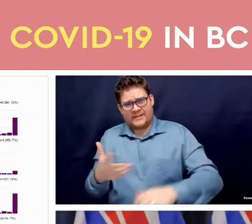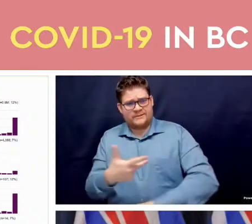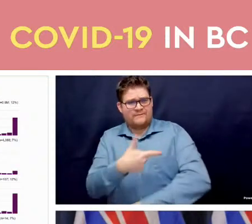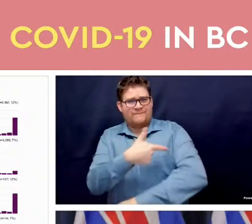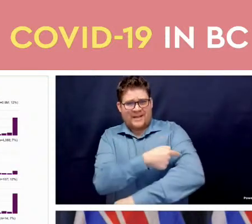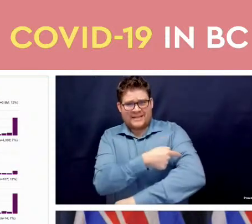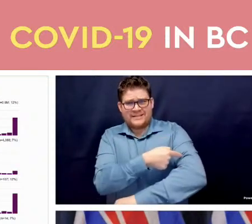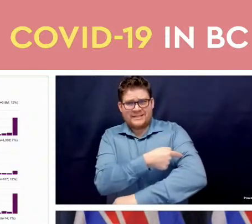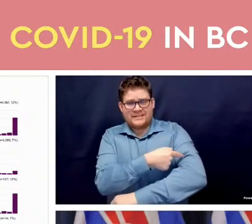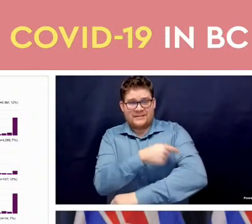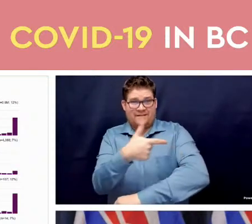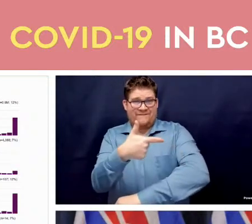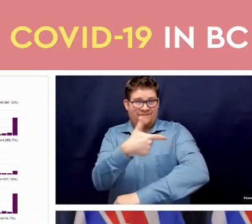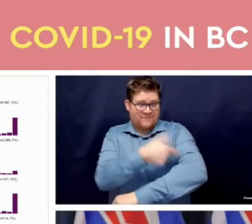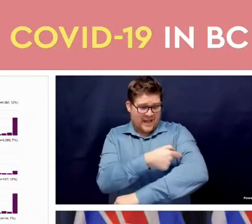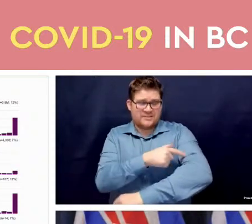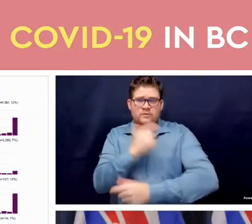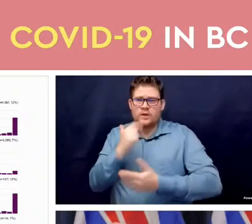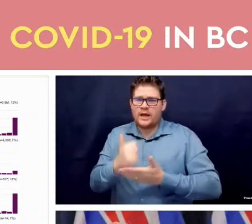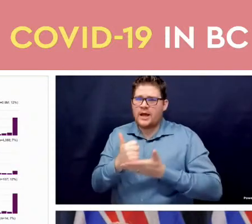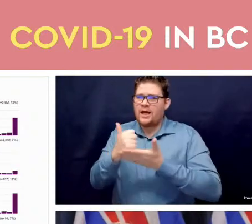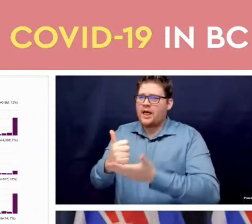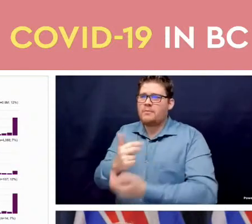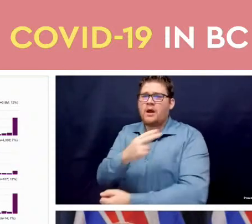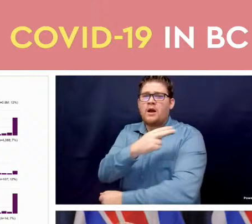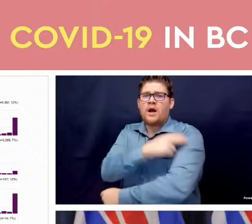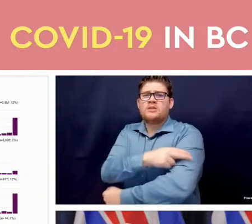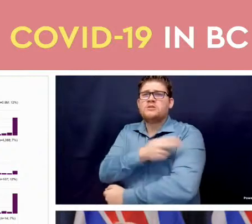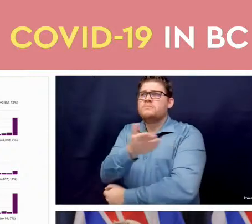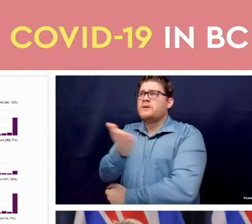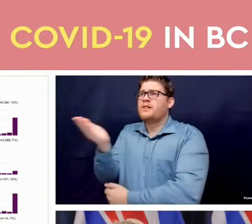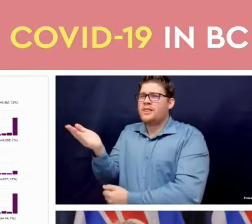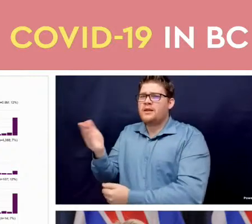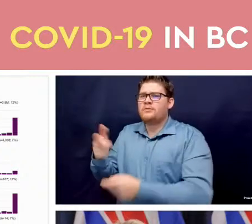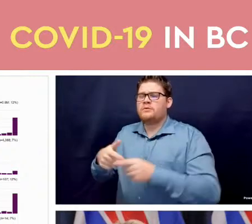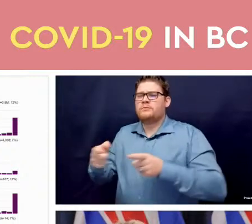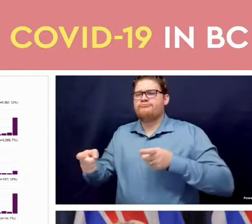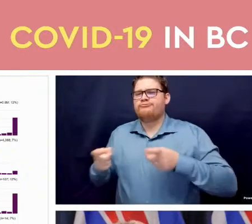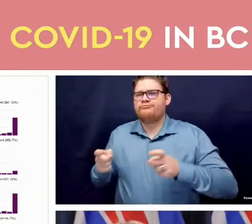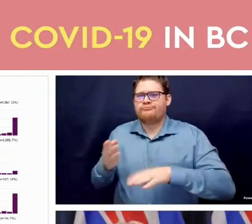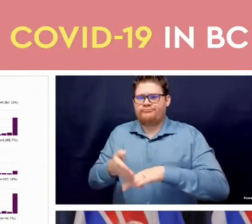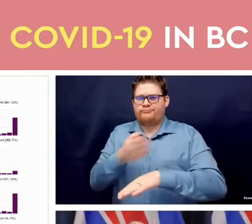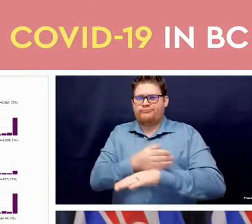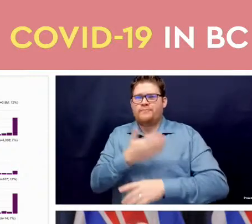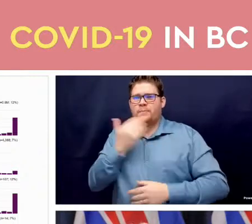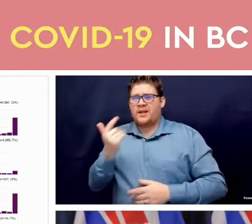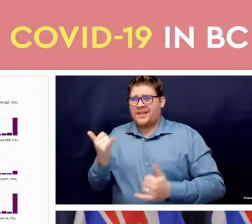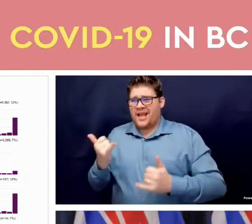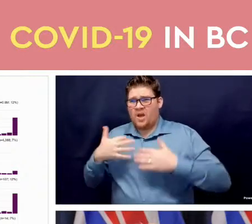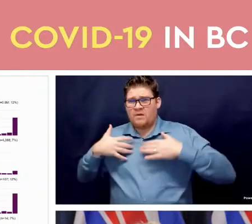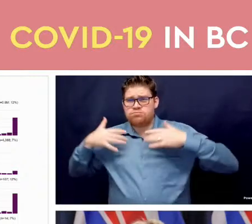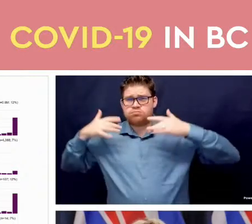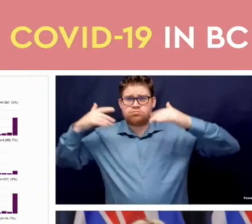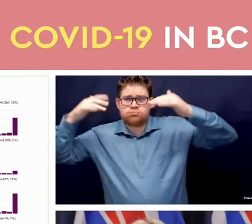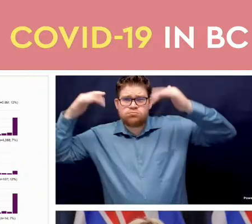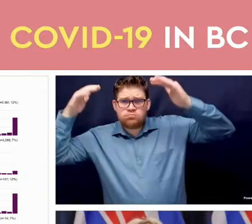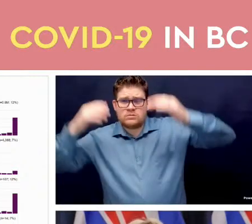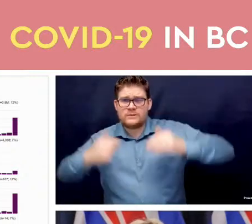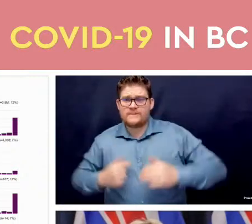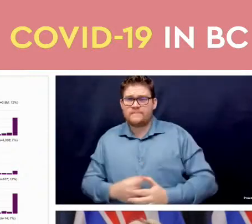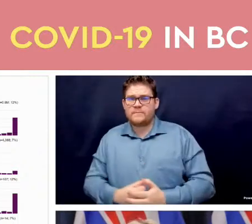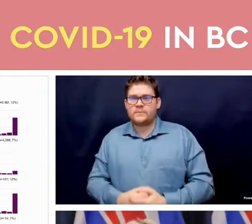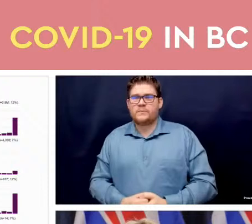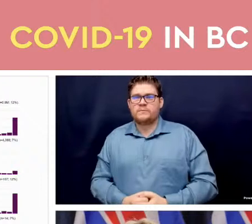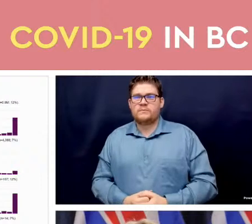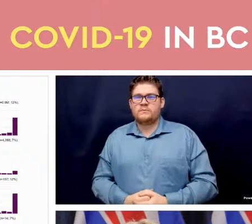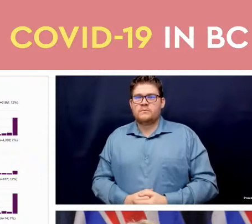as I mentioned, the risk profile has changed for people who don't have that protection on board, because we know that even if